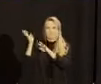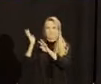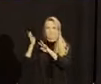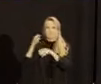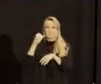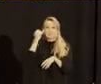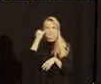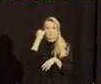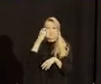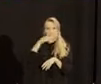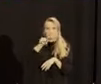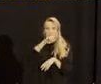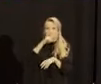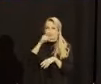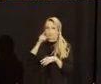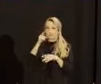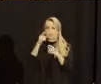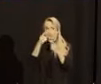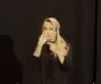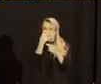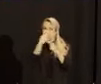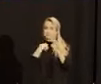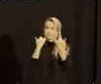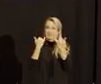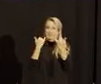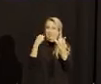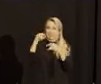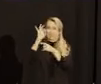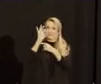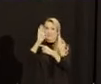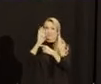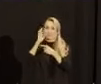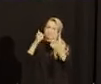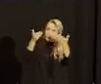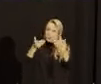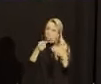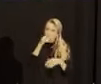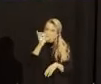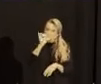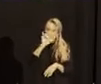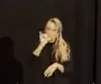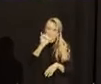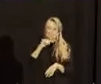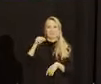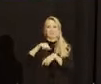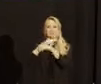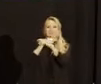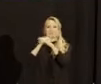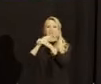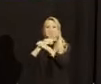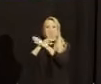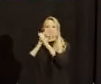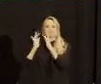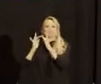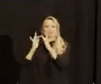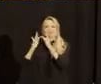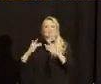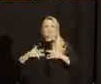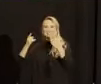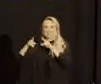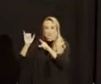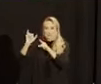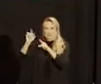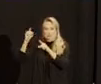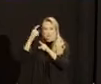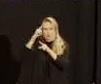and you are seeing our live presentation, welcome. It's a virtual event to anything that's being held in this room today. So we welcome you all.